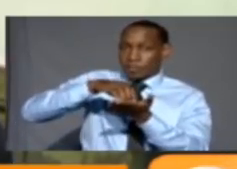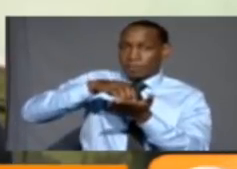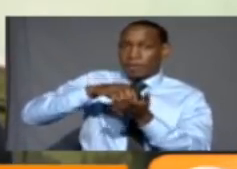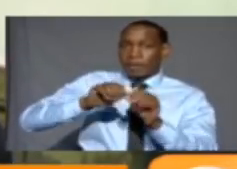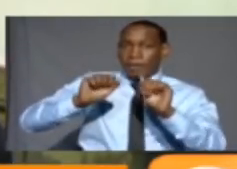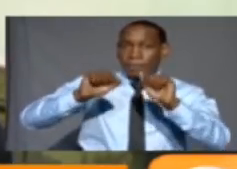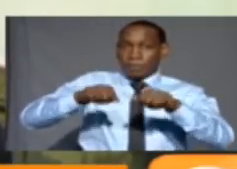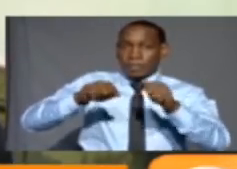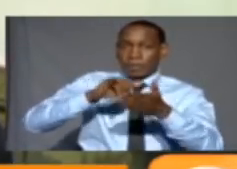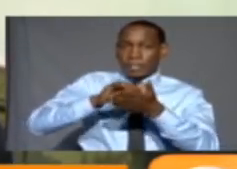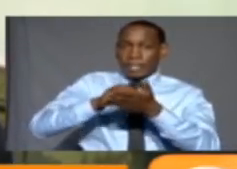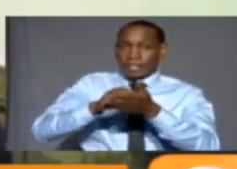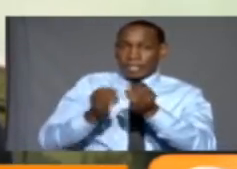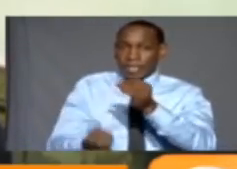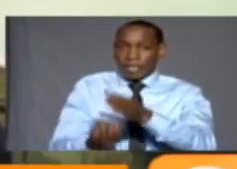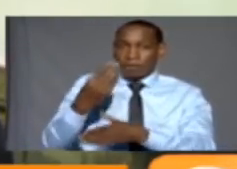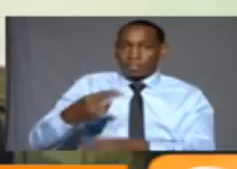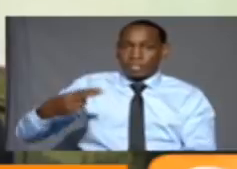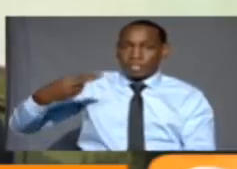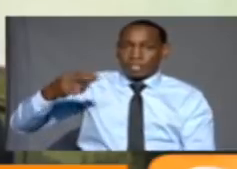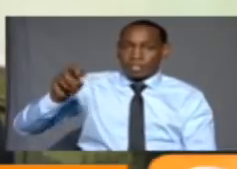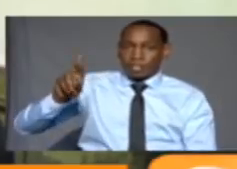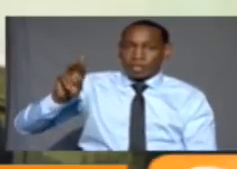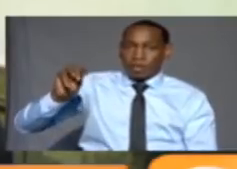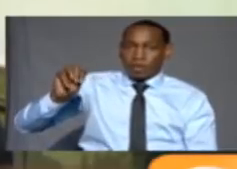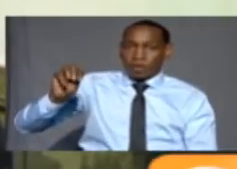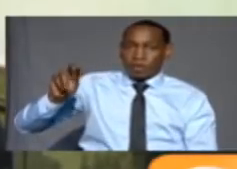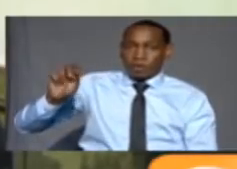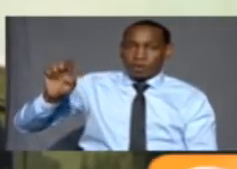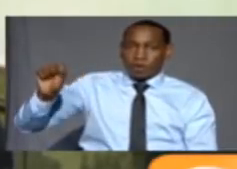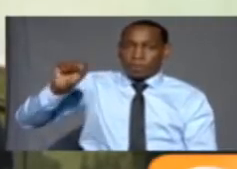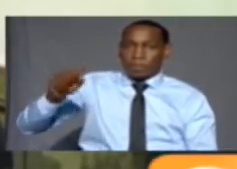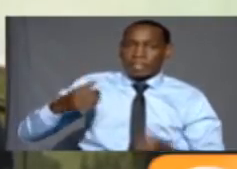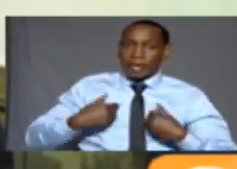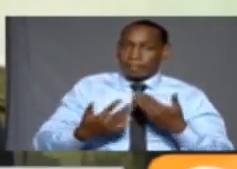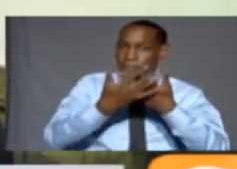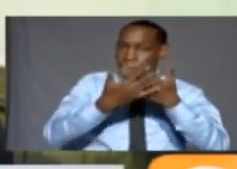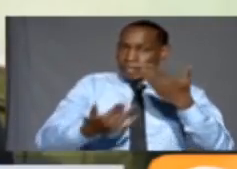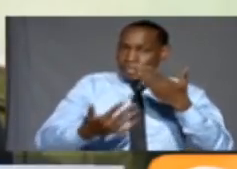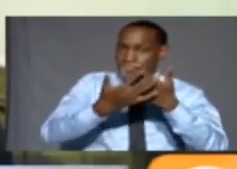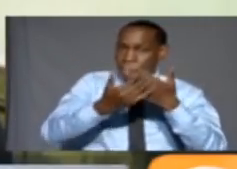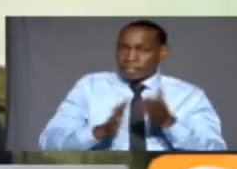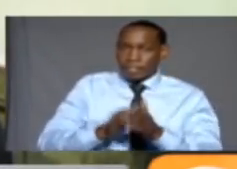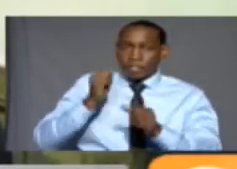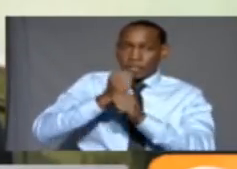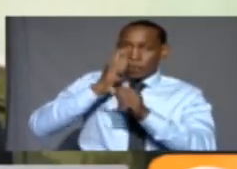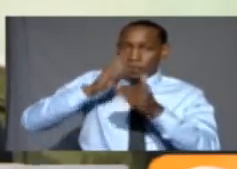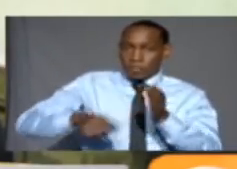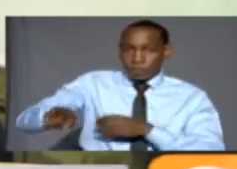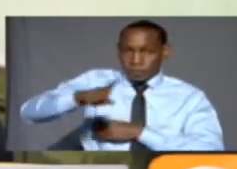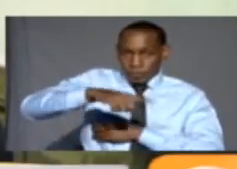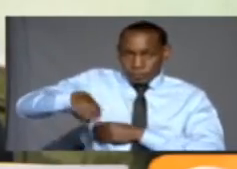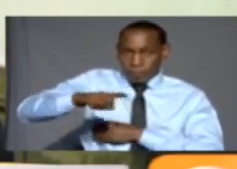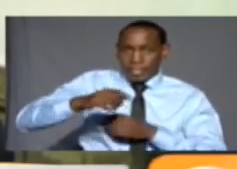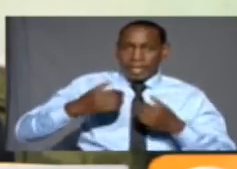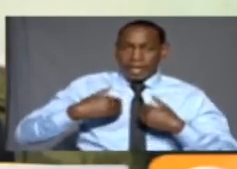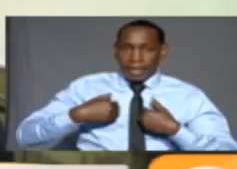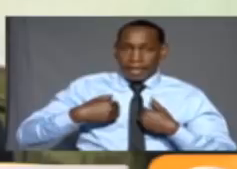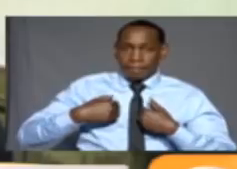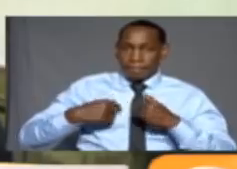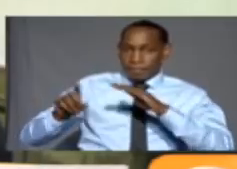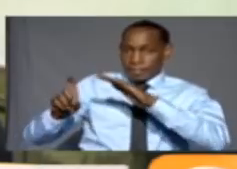is the one which is producing hormones and making her have menses. So what we are going to do is that we are going to go and do an